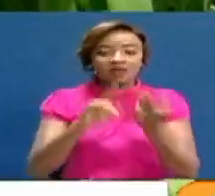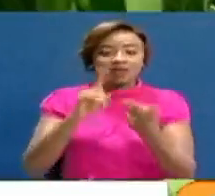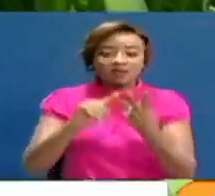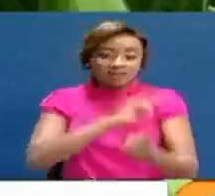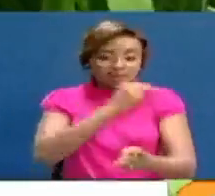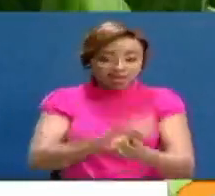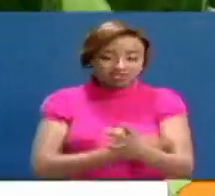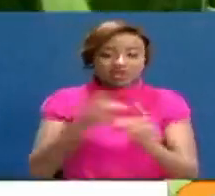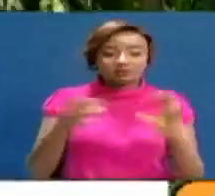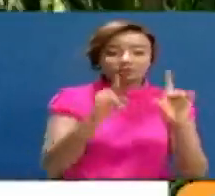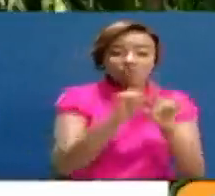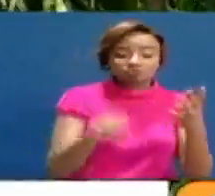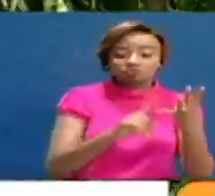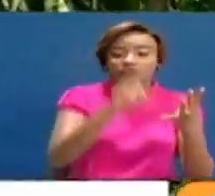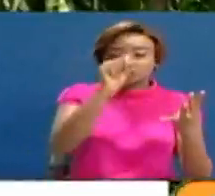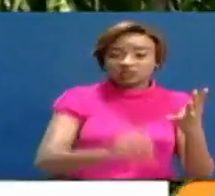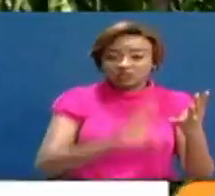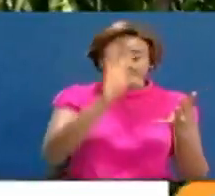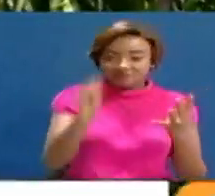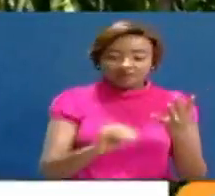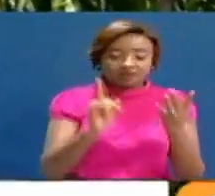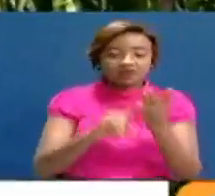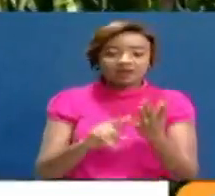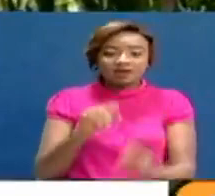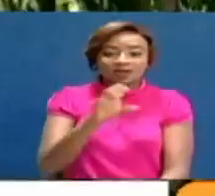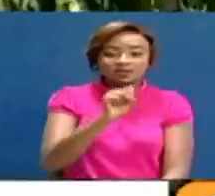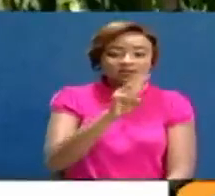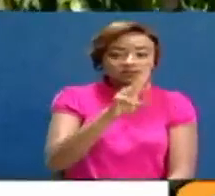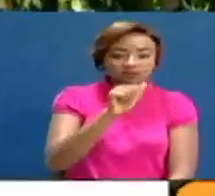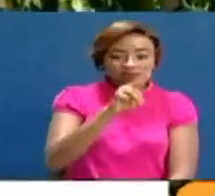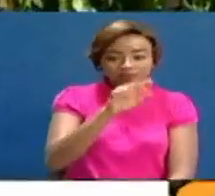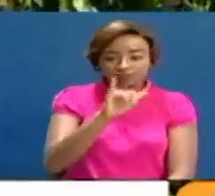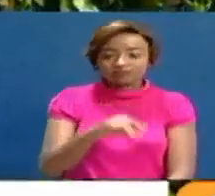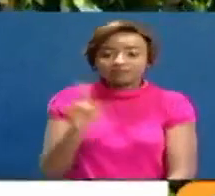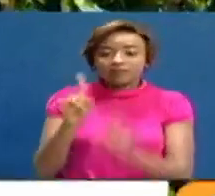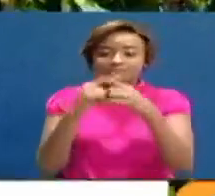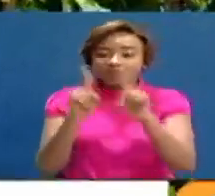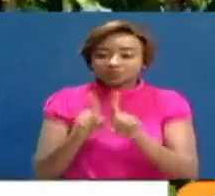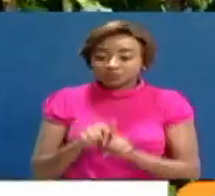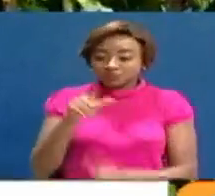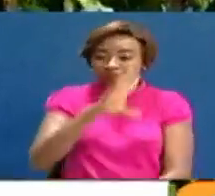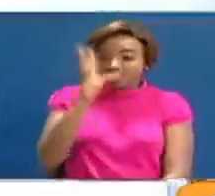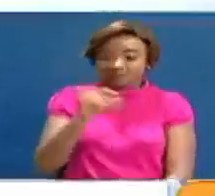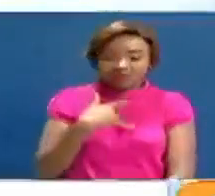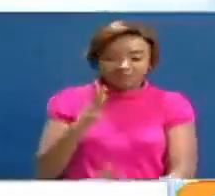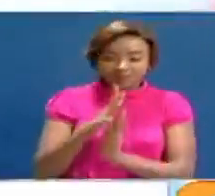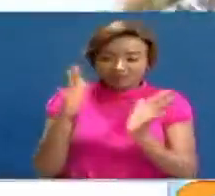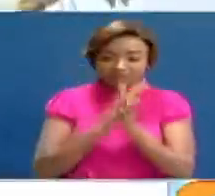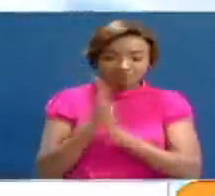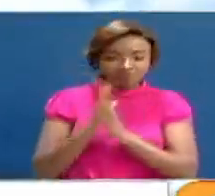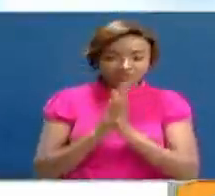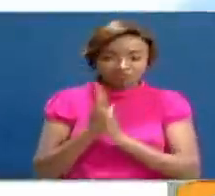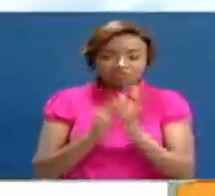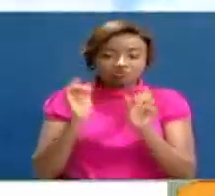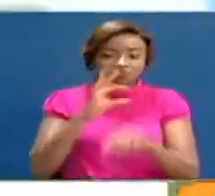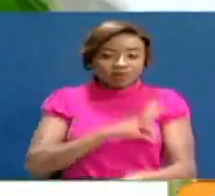and Eswatini, formerly Swaziland, in cultivation of the crops. Africa has been regarded as the region with the biggest potential to